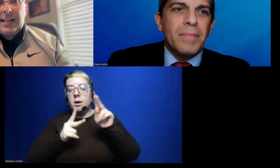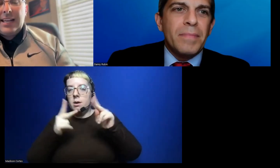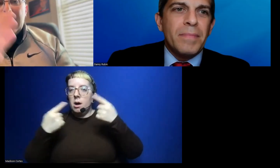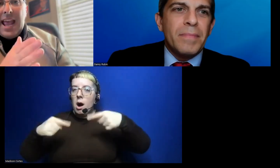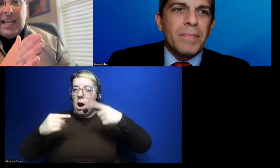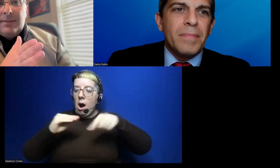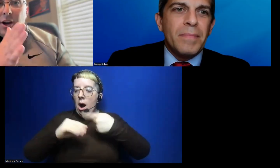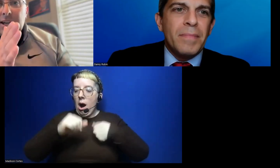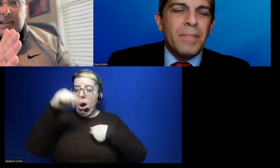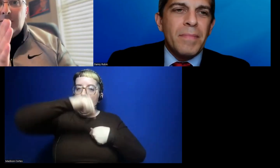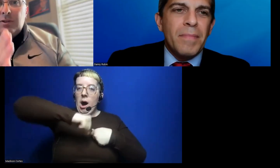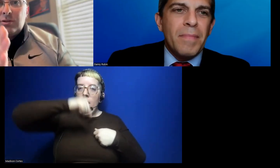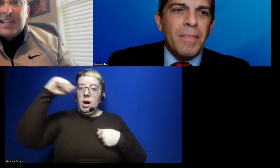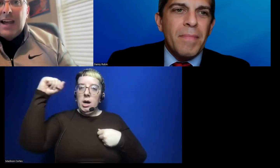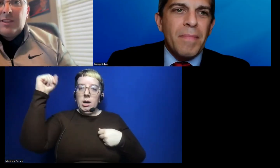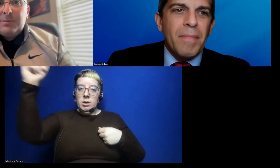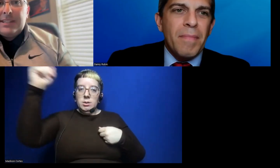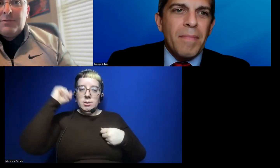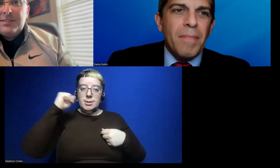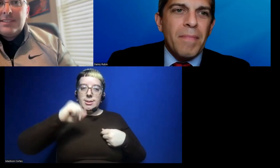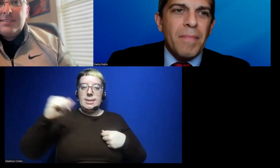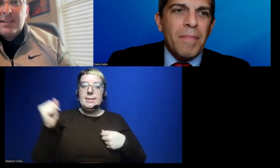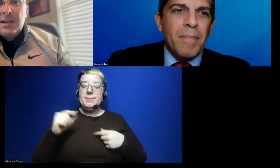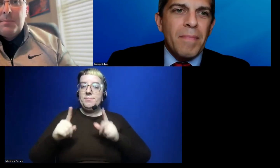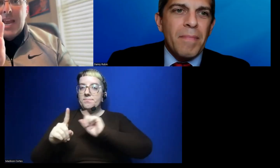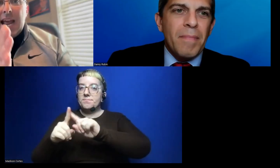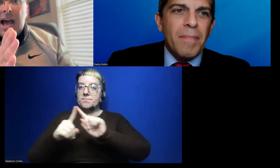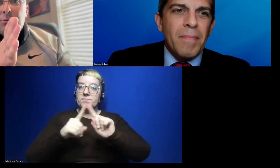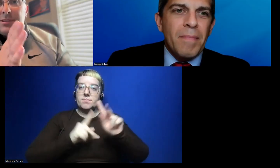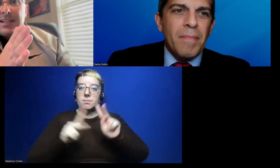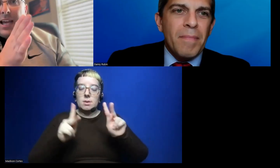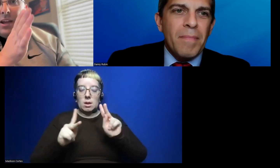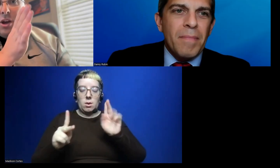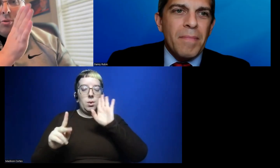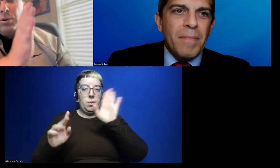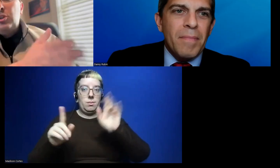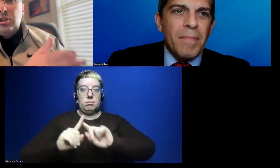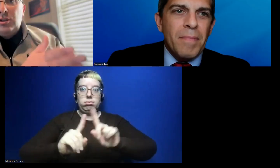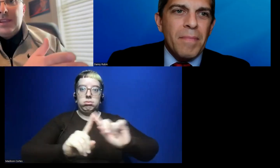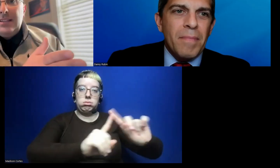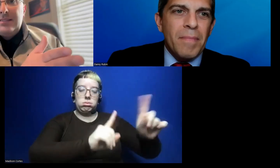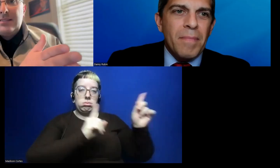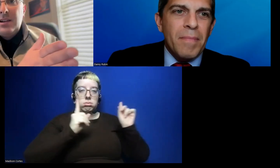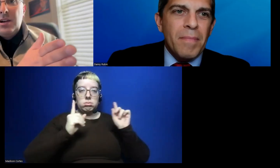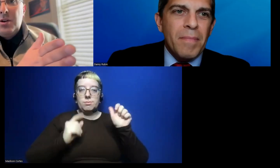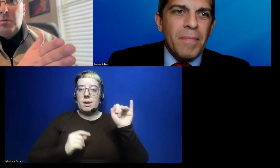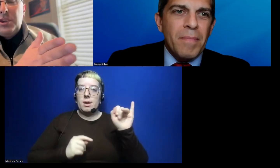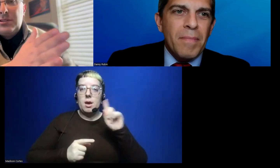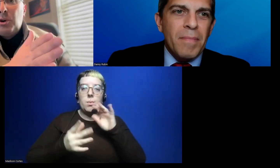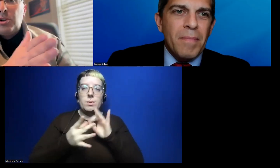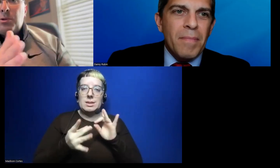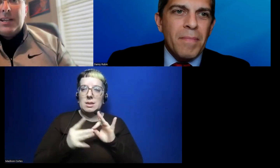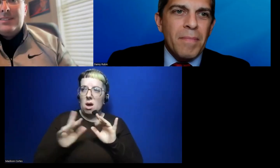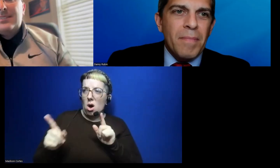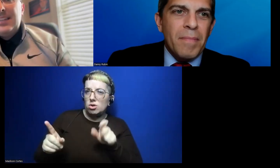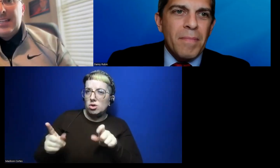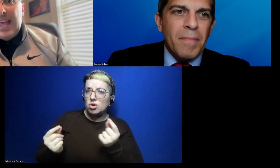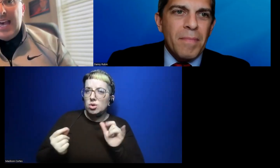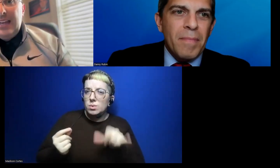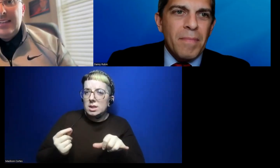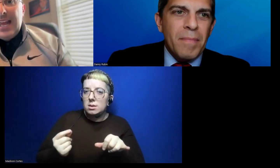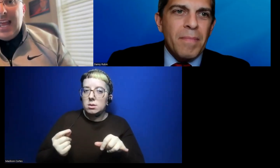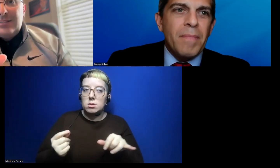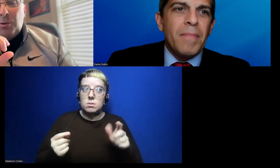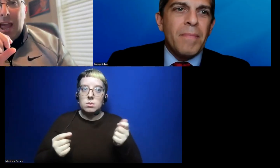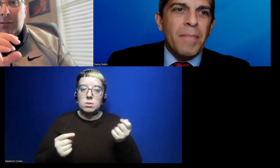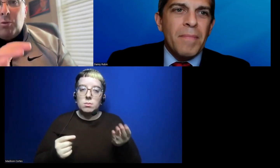how you attack it. And even on an individual staff, there'll be differences. But AI will say, well, you should do this. Well, there's multiple ways to skin the